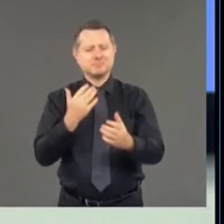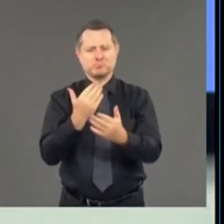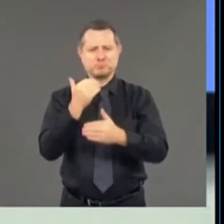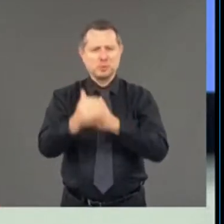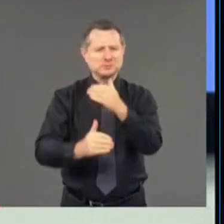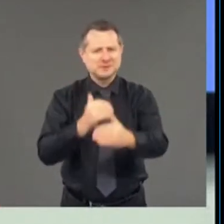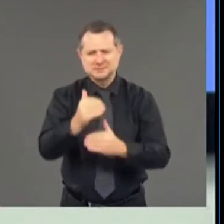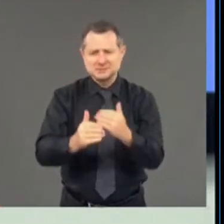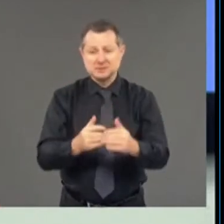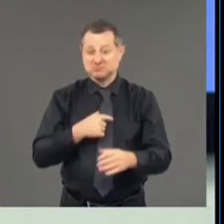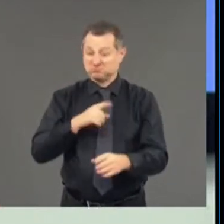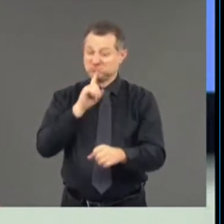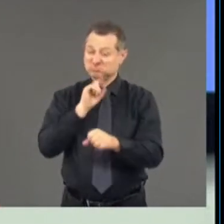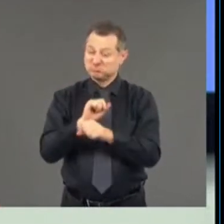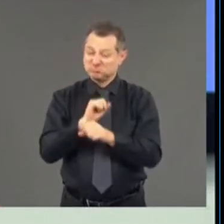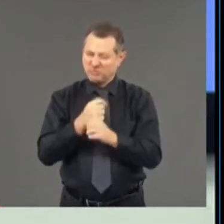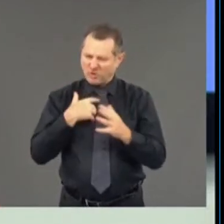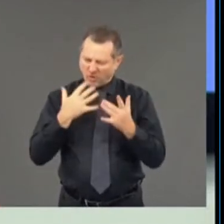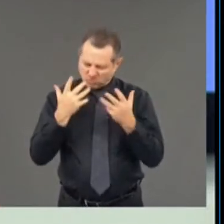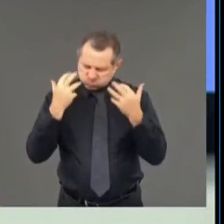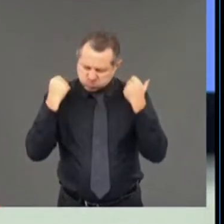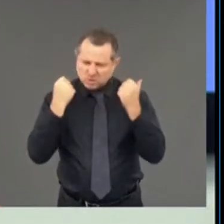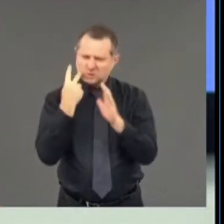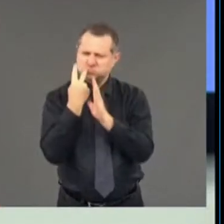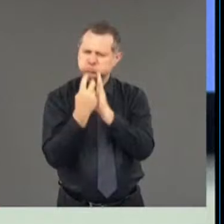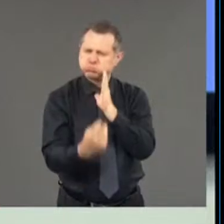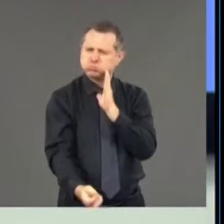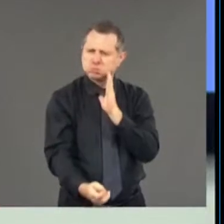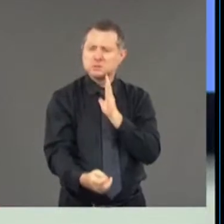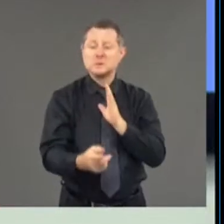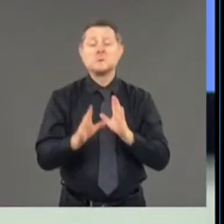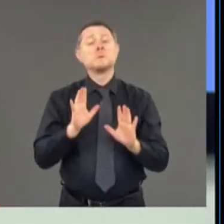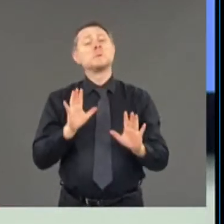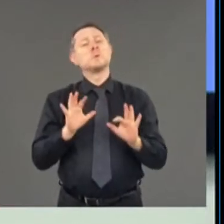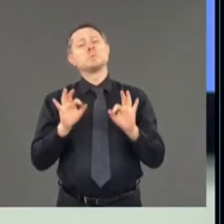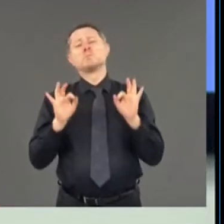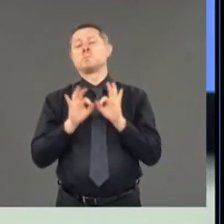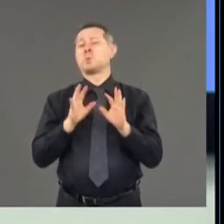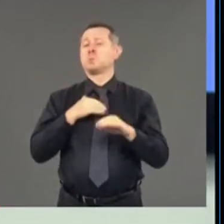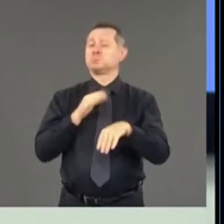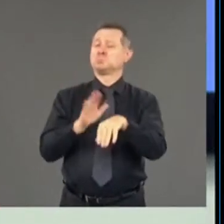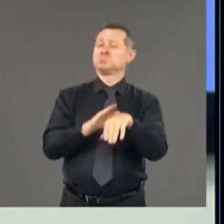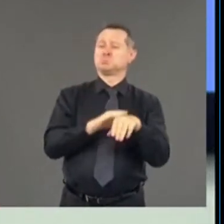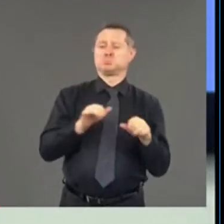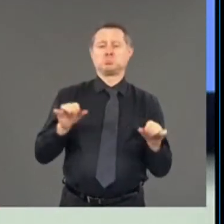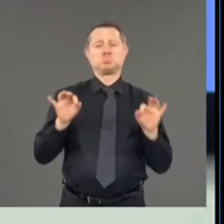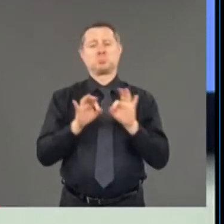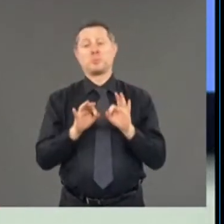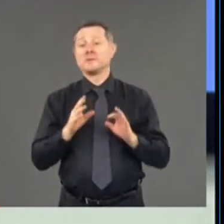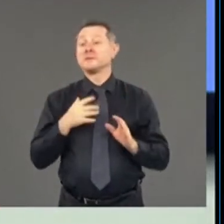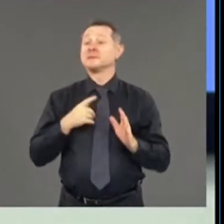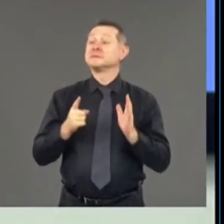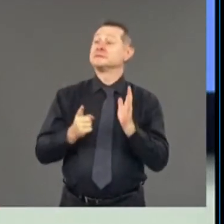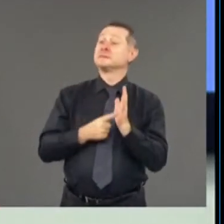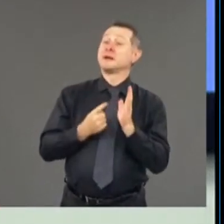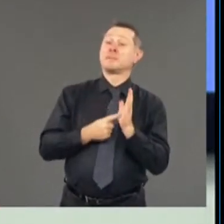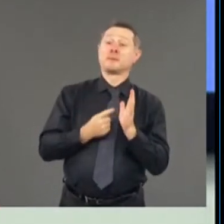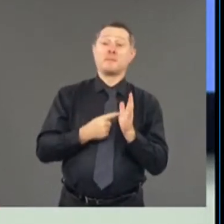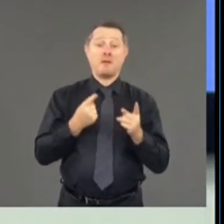here. But it's important to remember that sometimes what happens is that a narrative gets